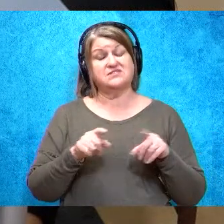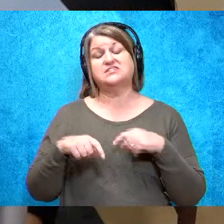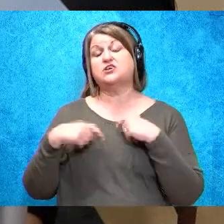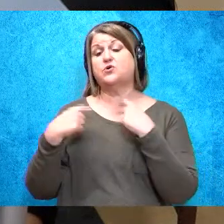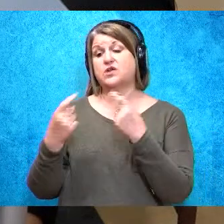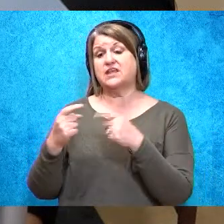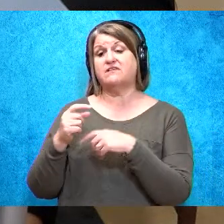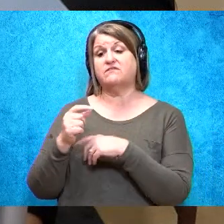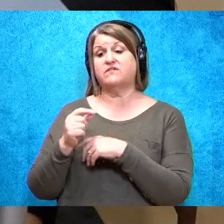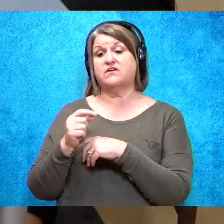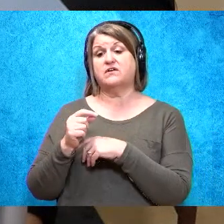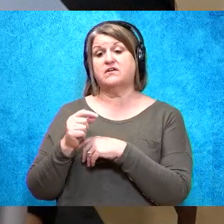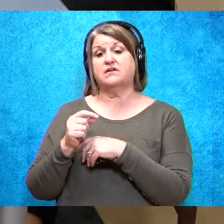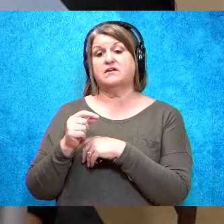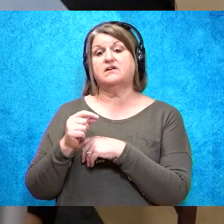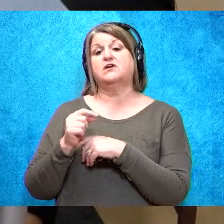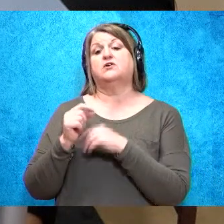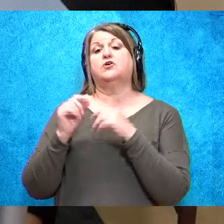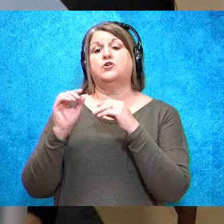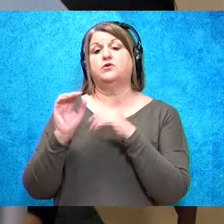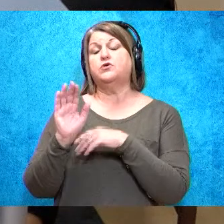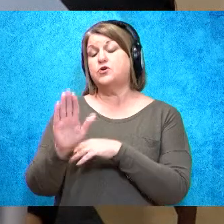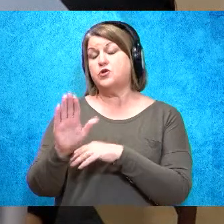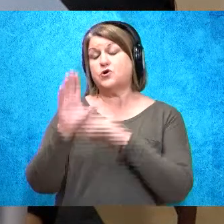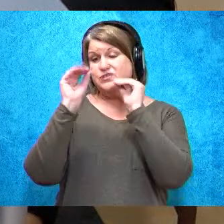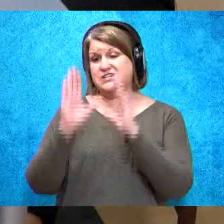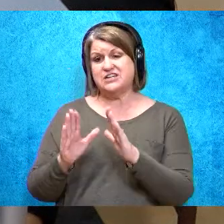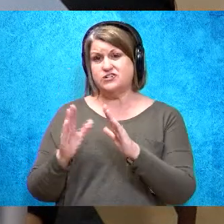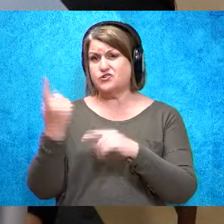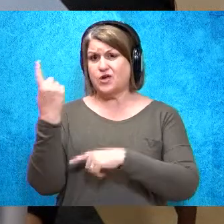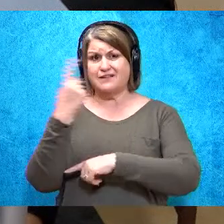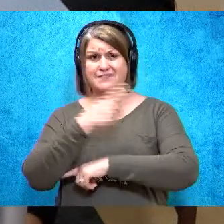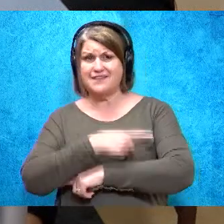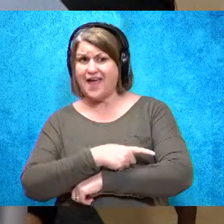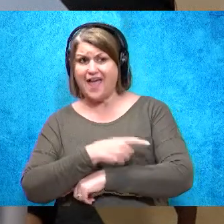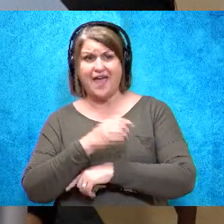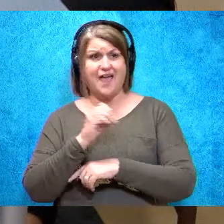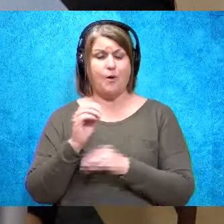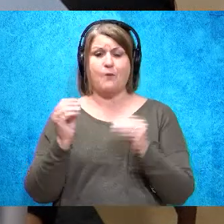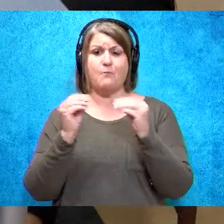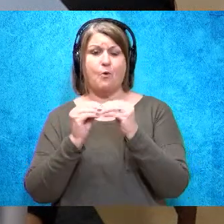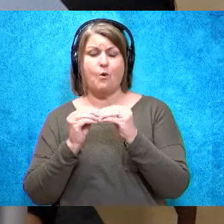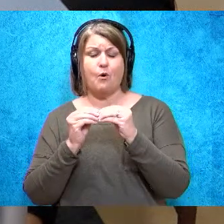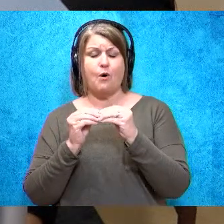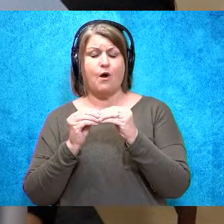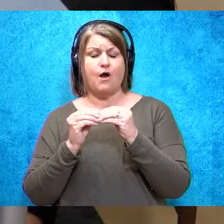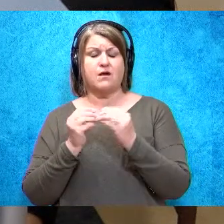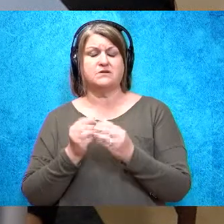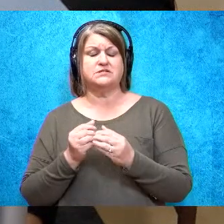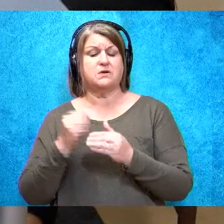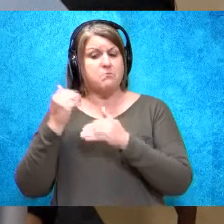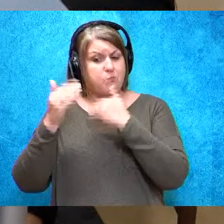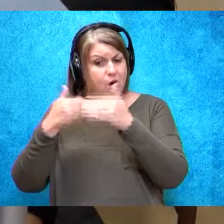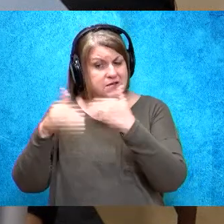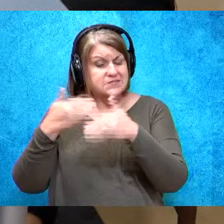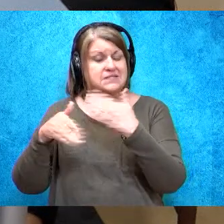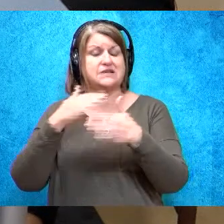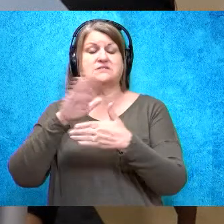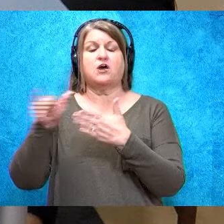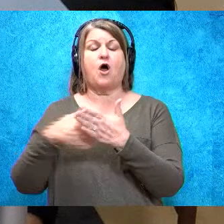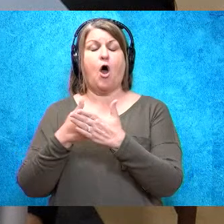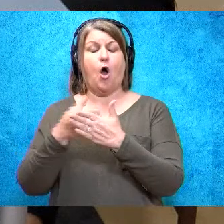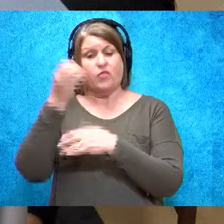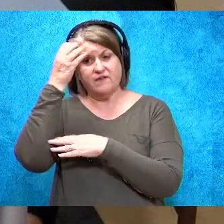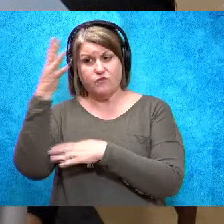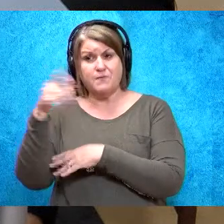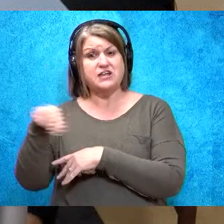teacher or the counselor a day or so to process all of the information that they need to gather for